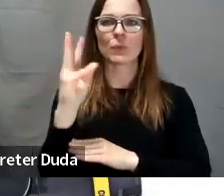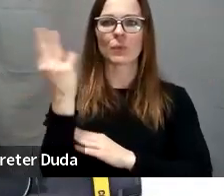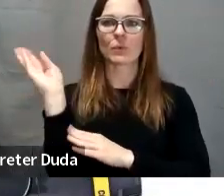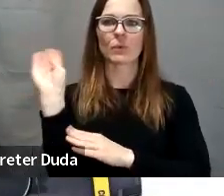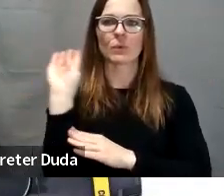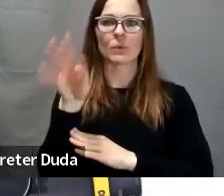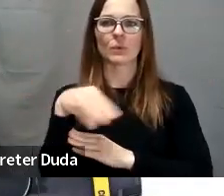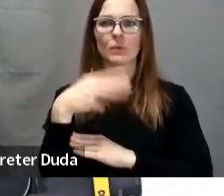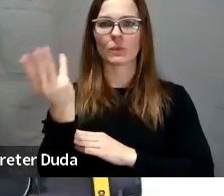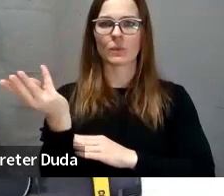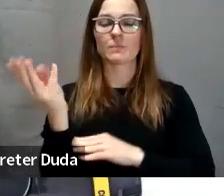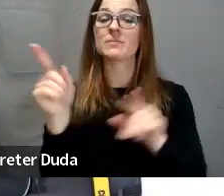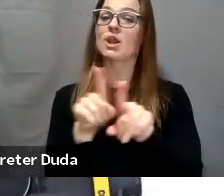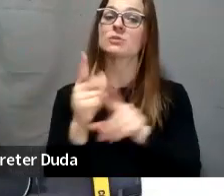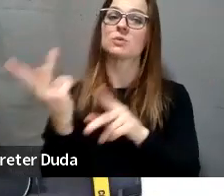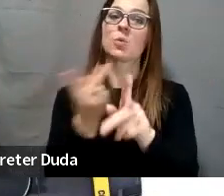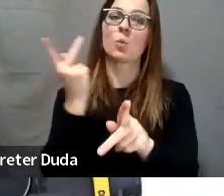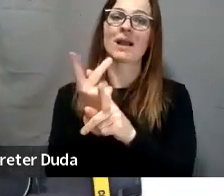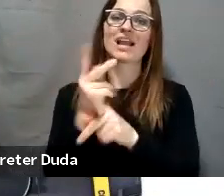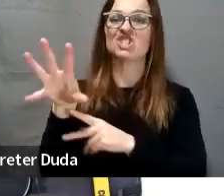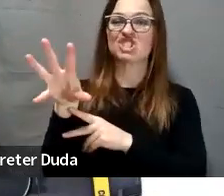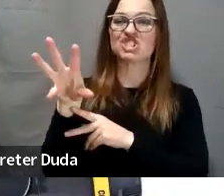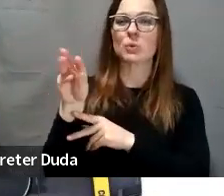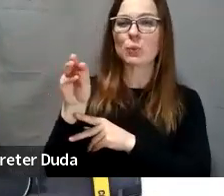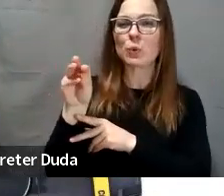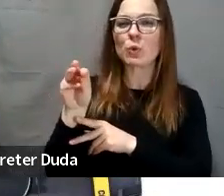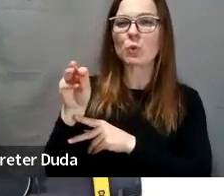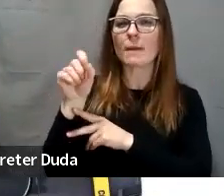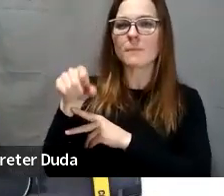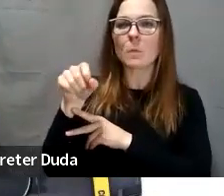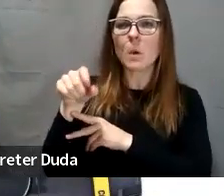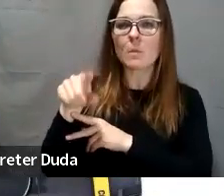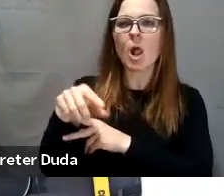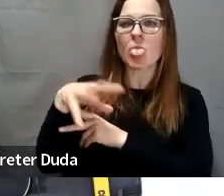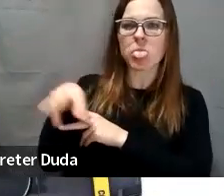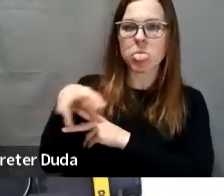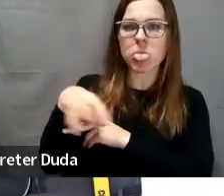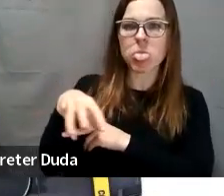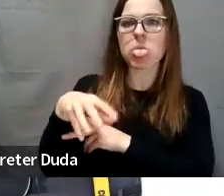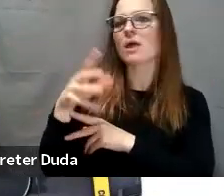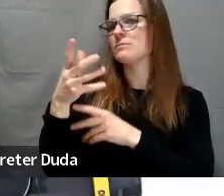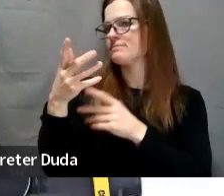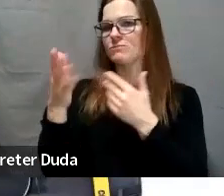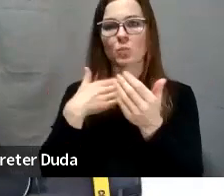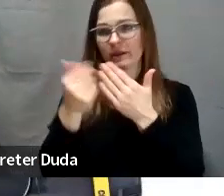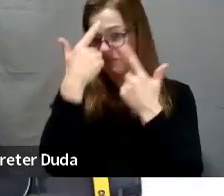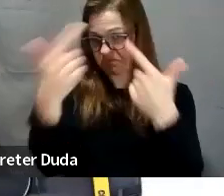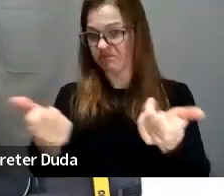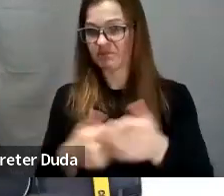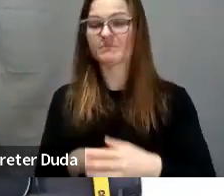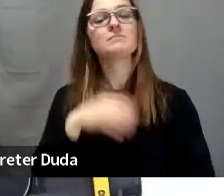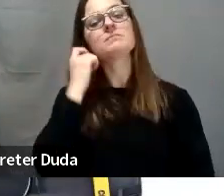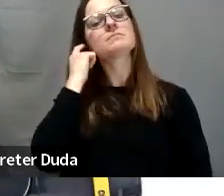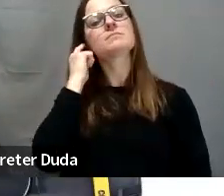then you can also change the type of spraying, like soak, mist, whatever it may be. But on this one, you use